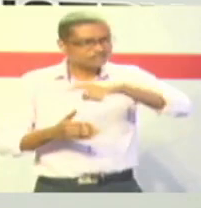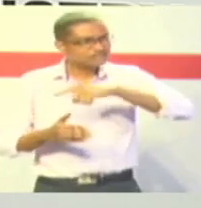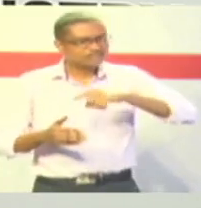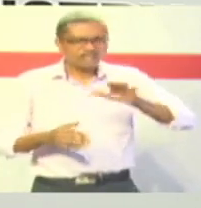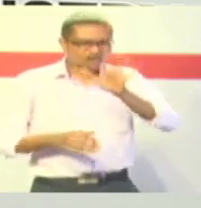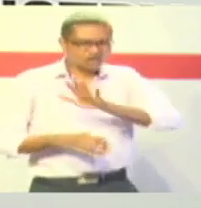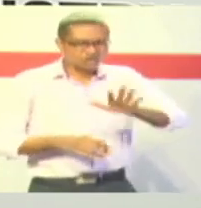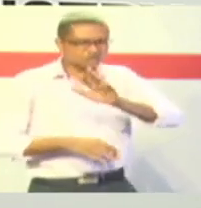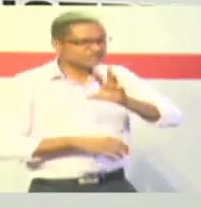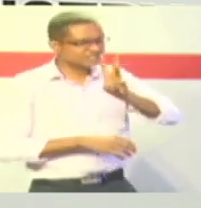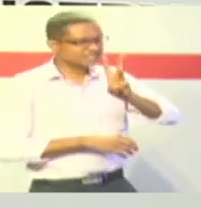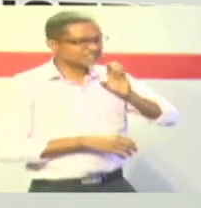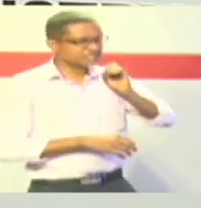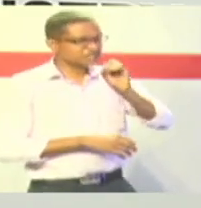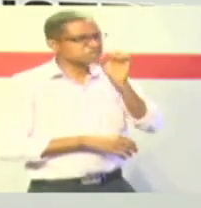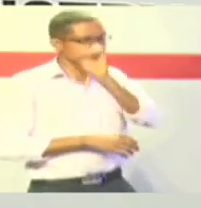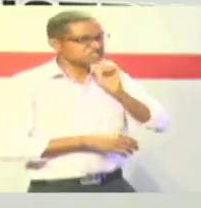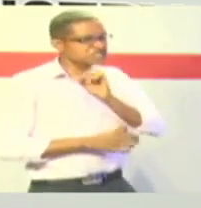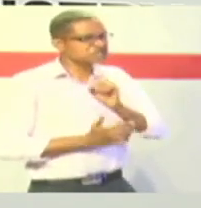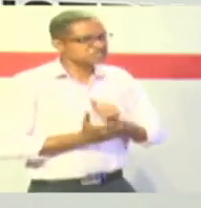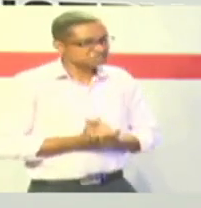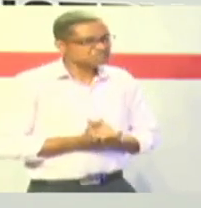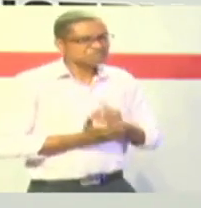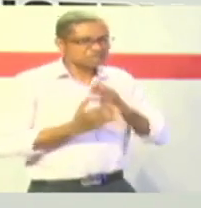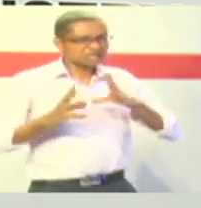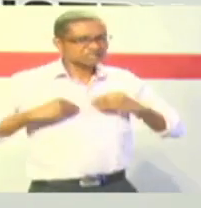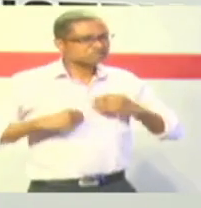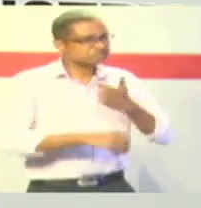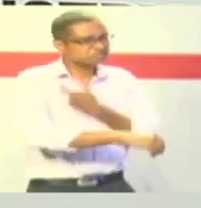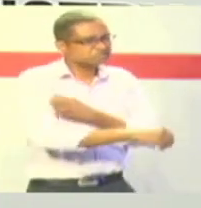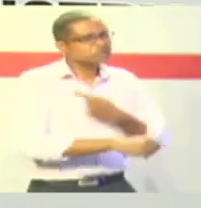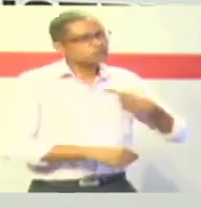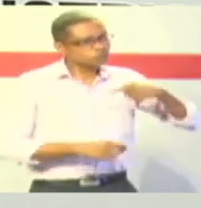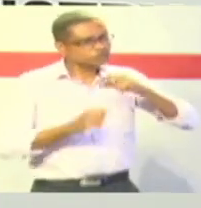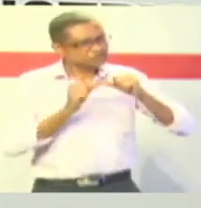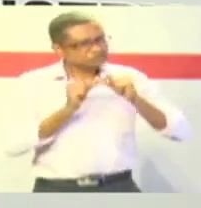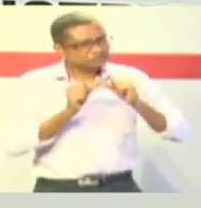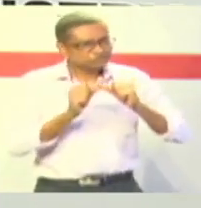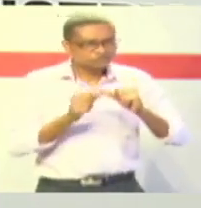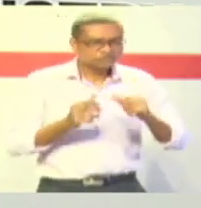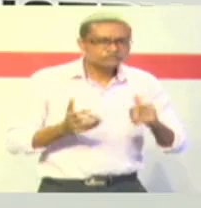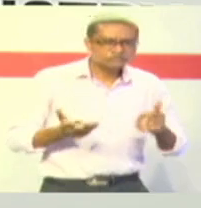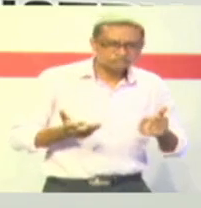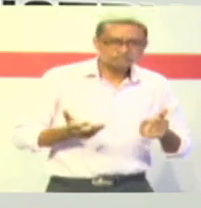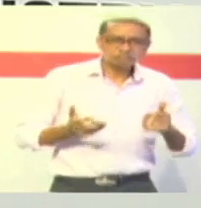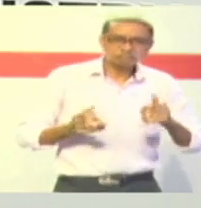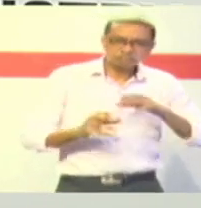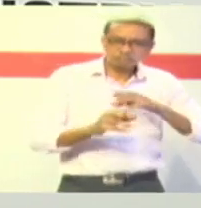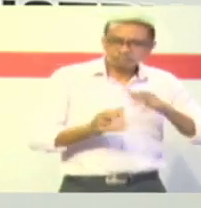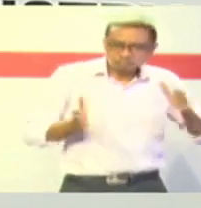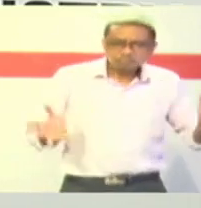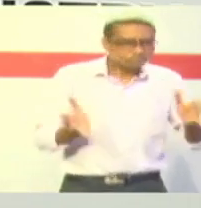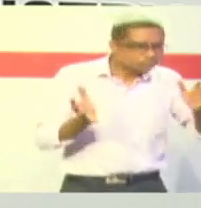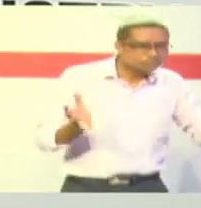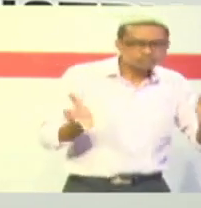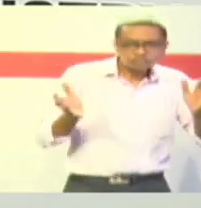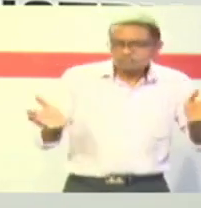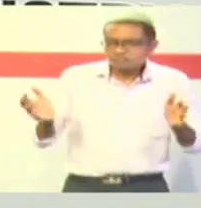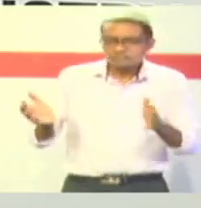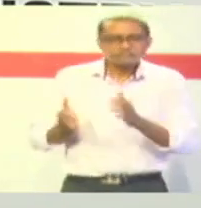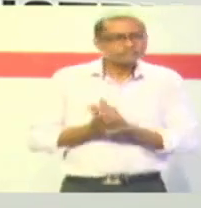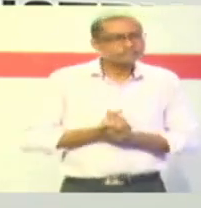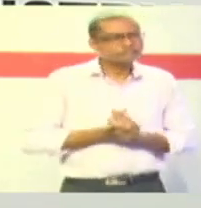around 60%. So we continue to engage in our vaccination drives